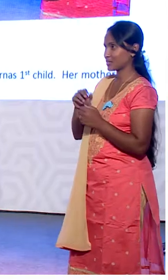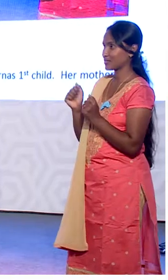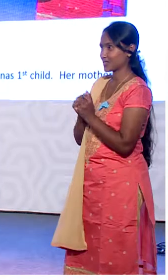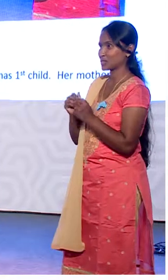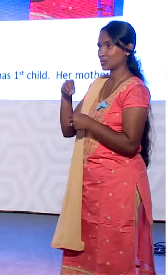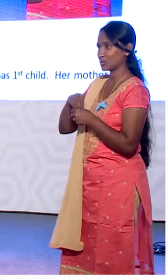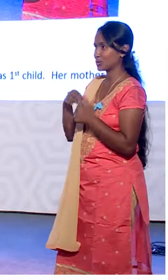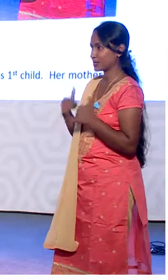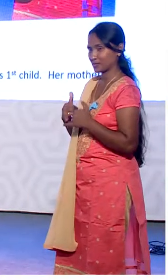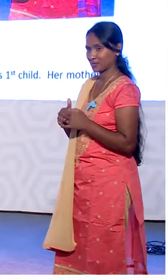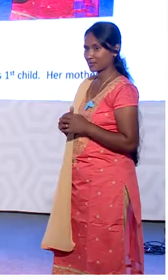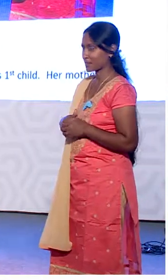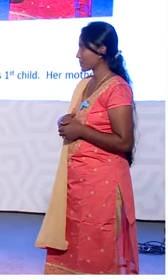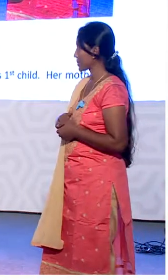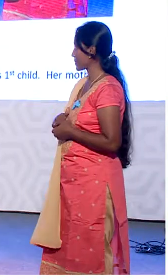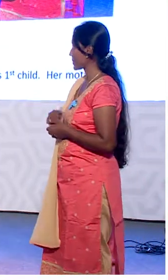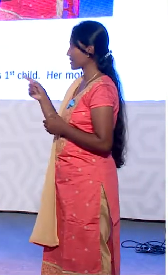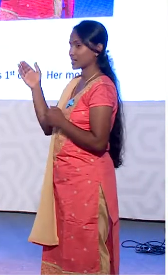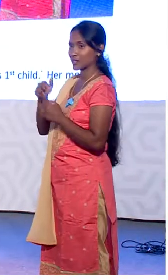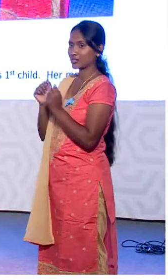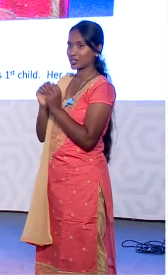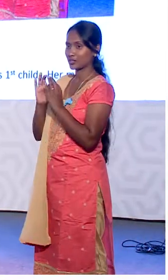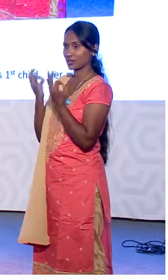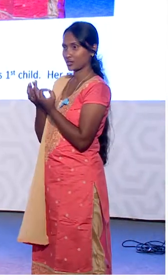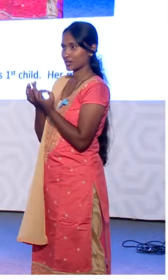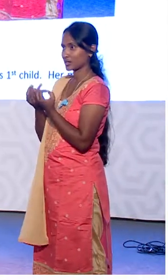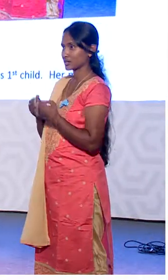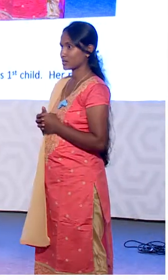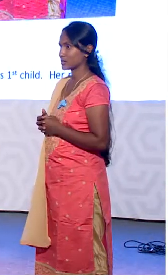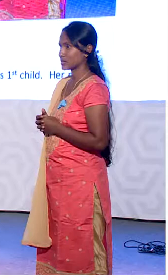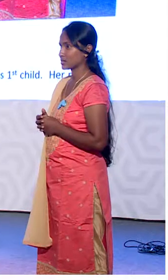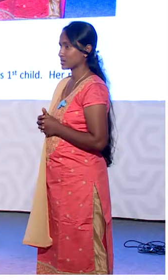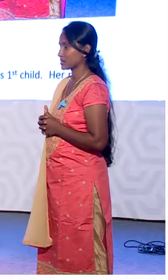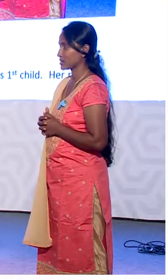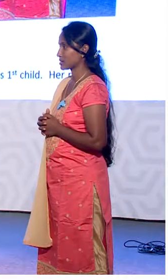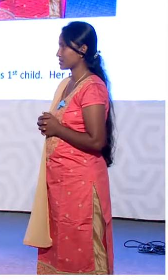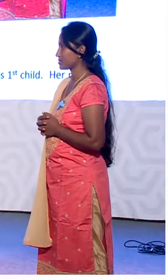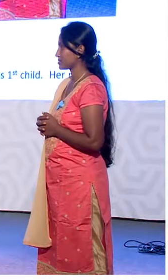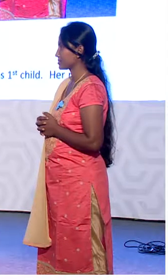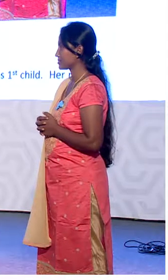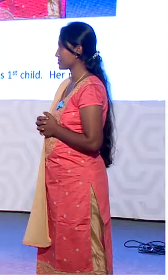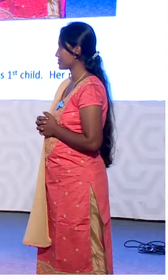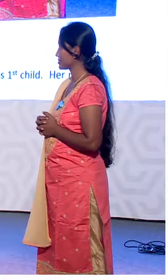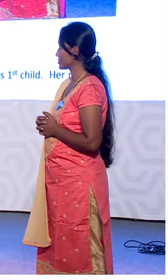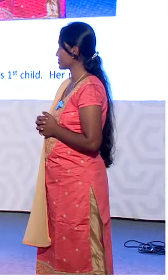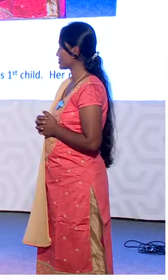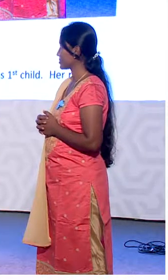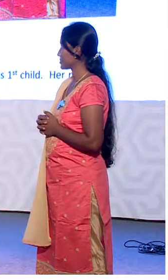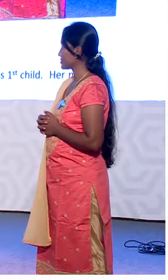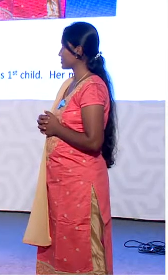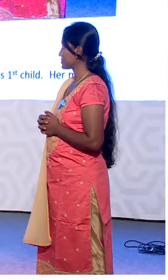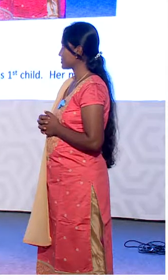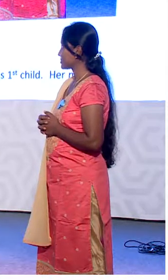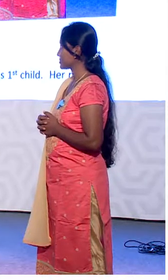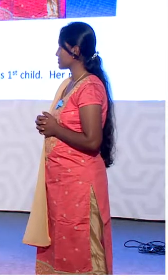chances. So I come with my family with a lottery. In that lottery,